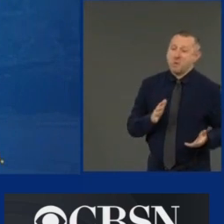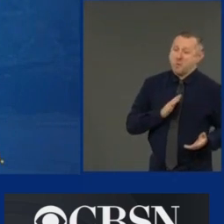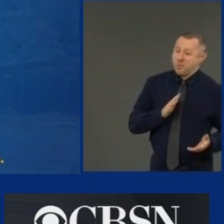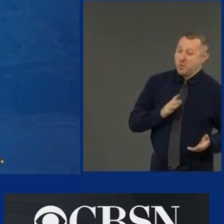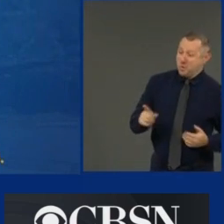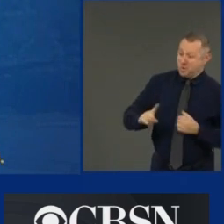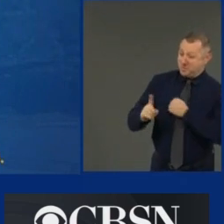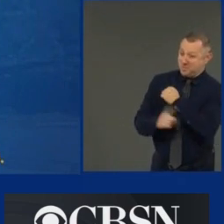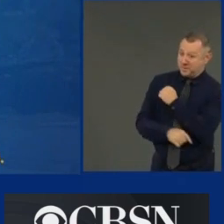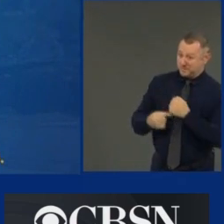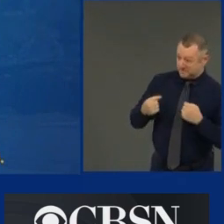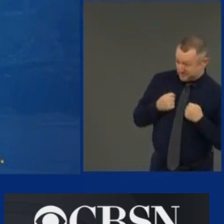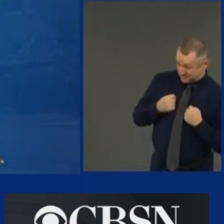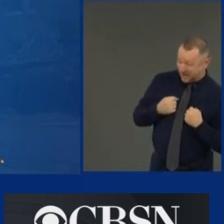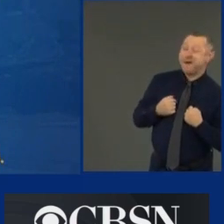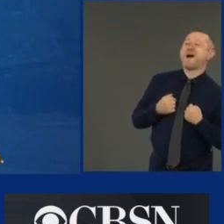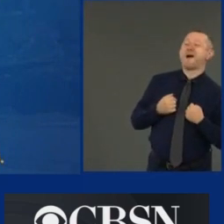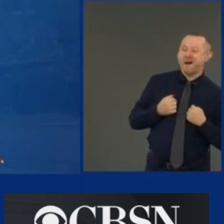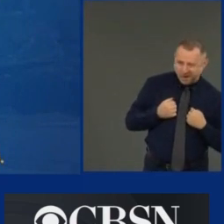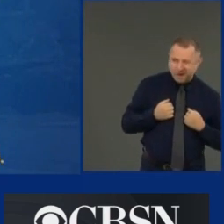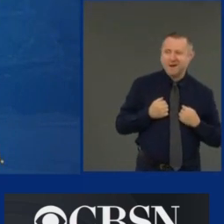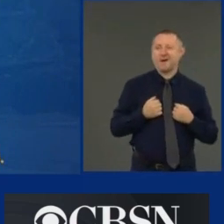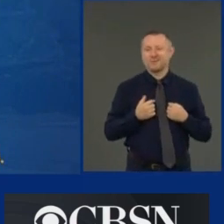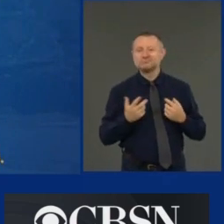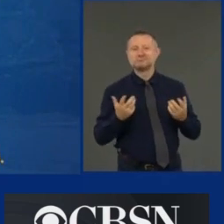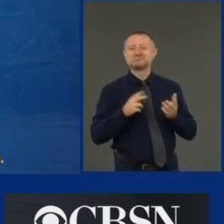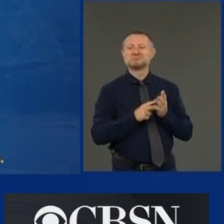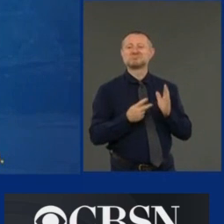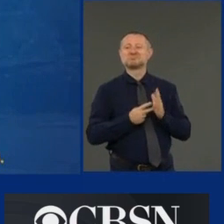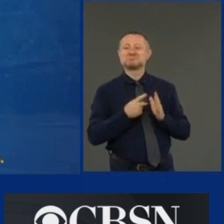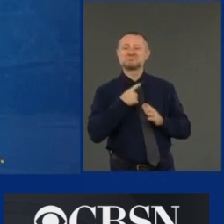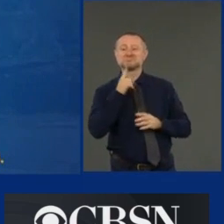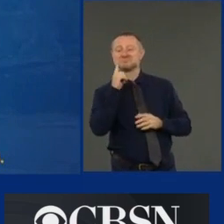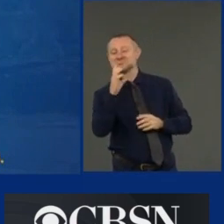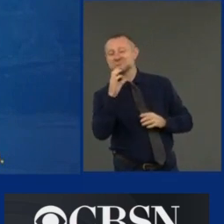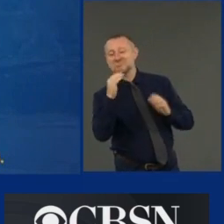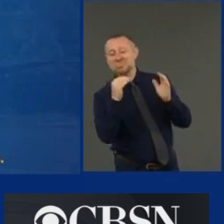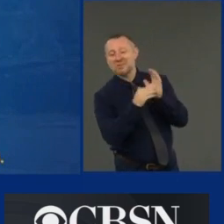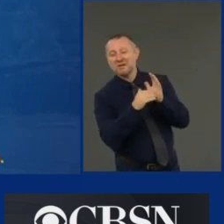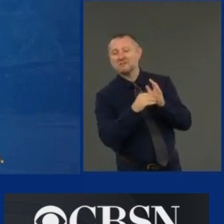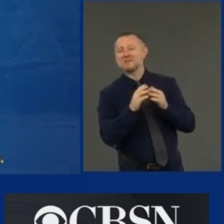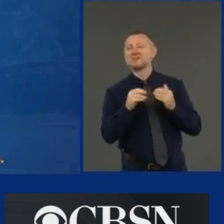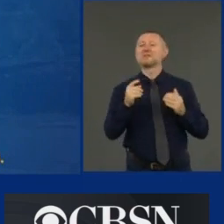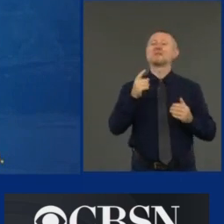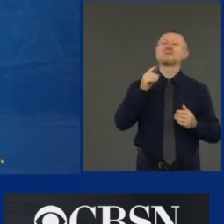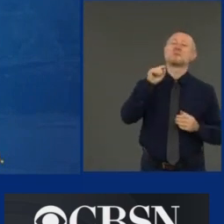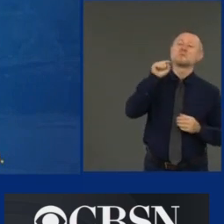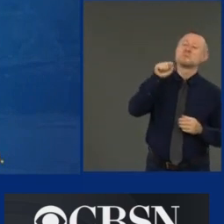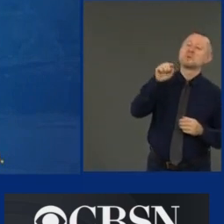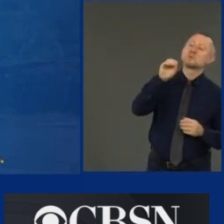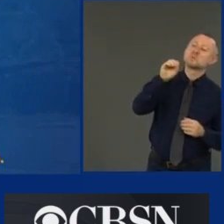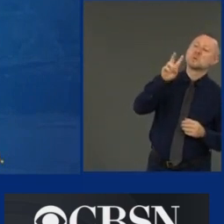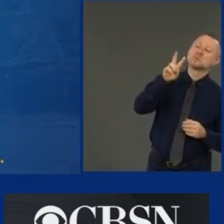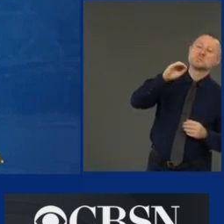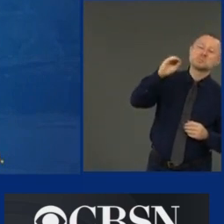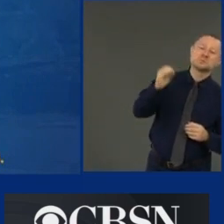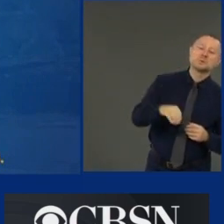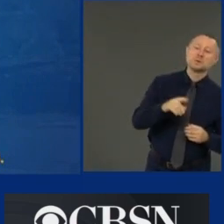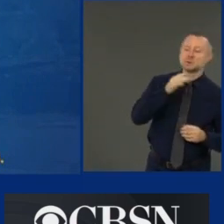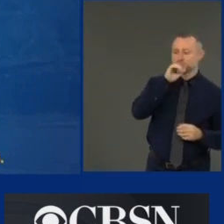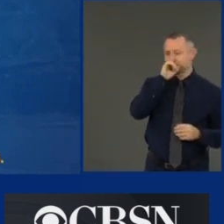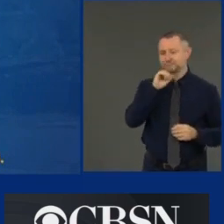me. The penalty is going to be relatively de minimis compared to the overall cost of doing business. I'll pay the